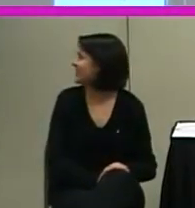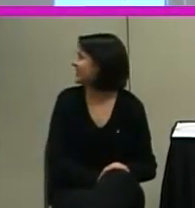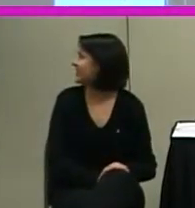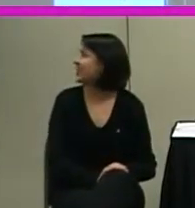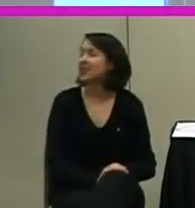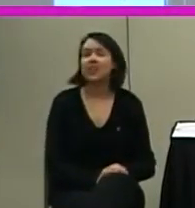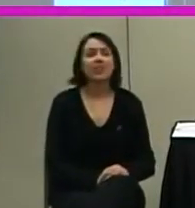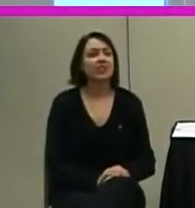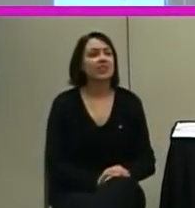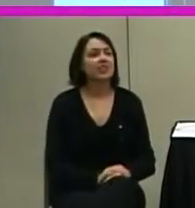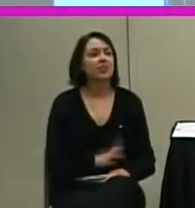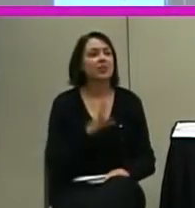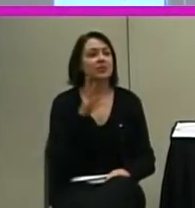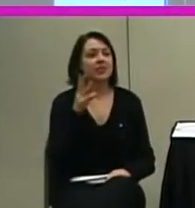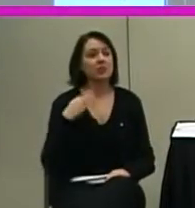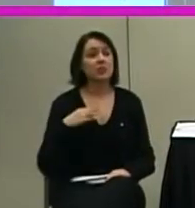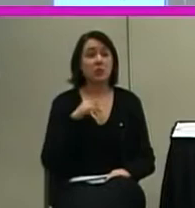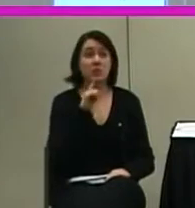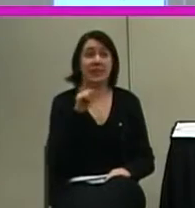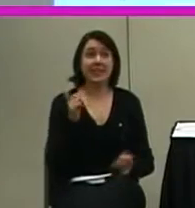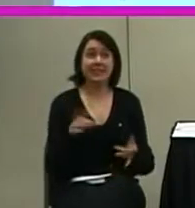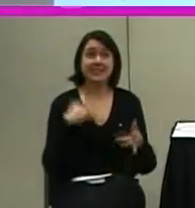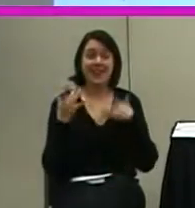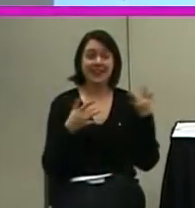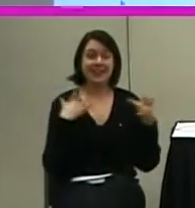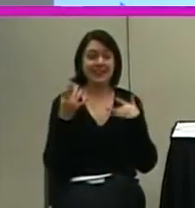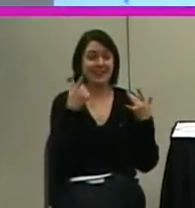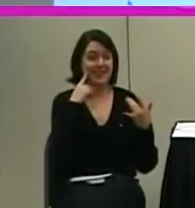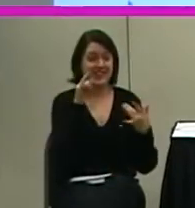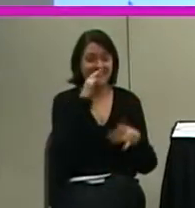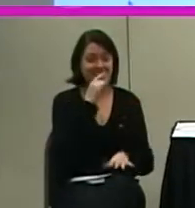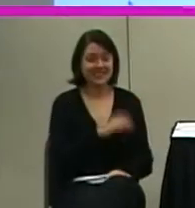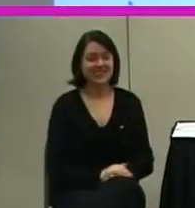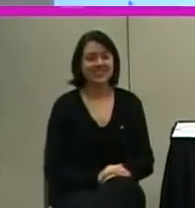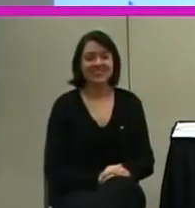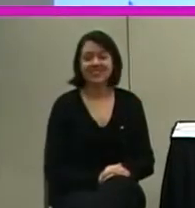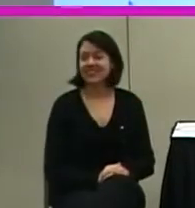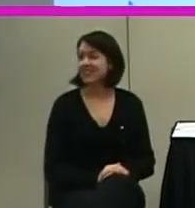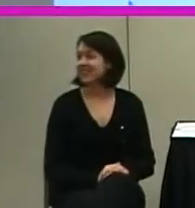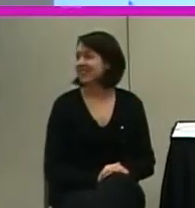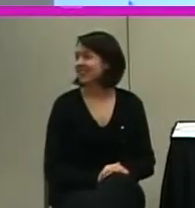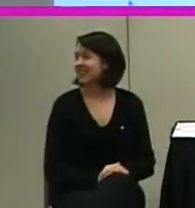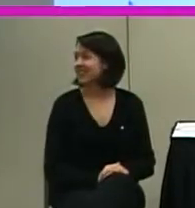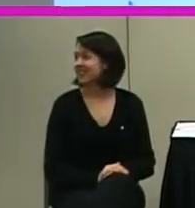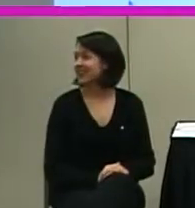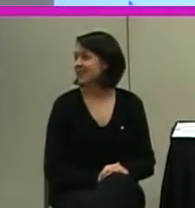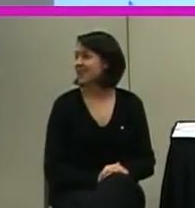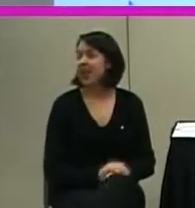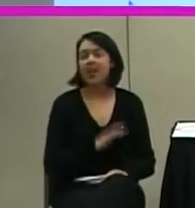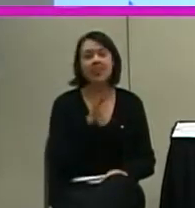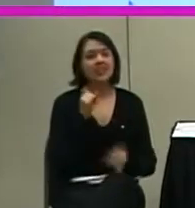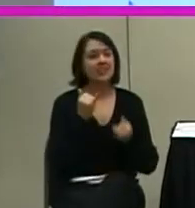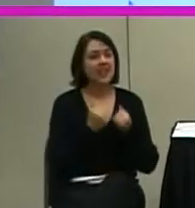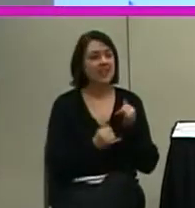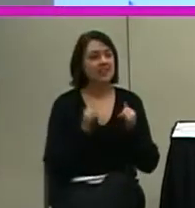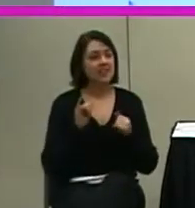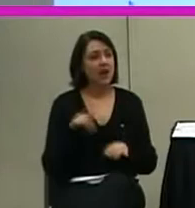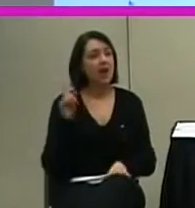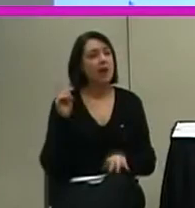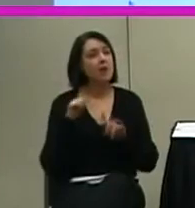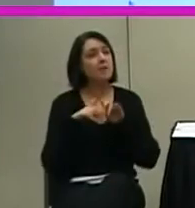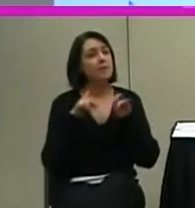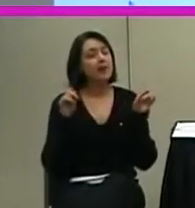So 6 meaningless points are really exciting at the end. That's the end of that.